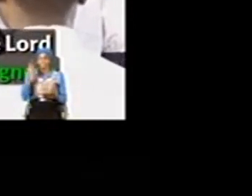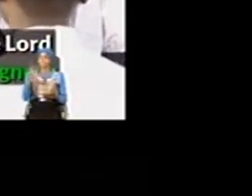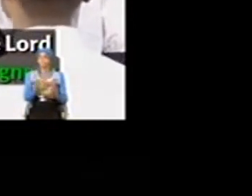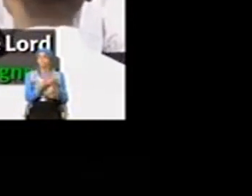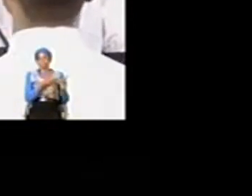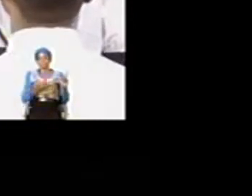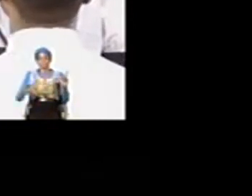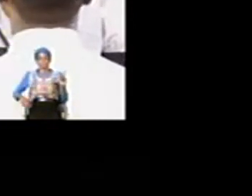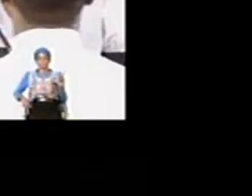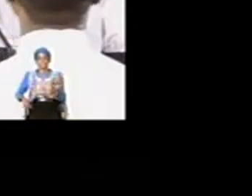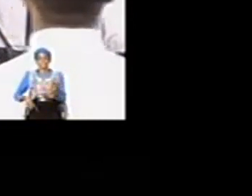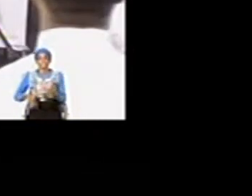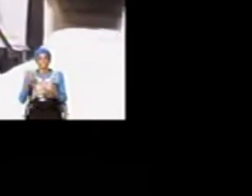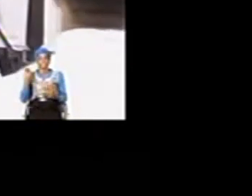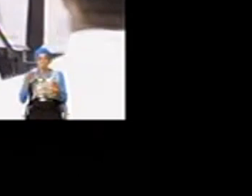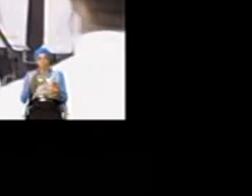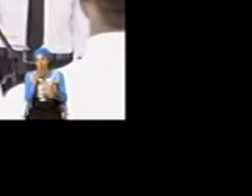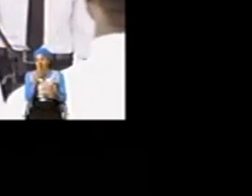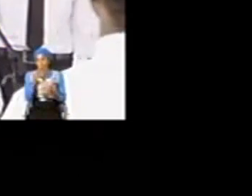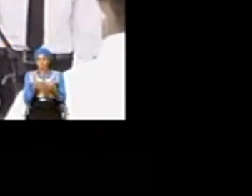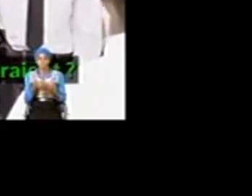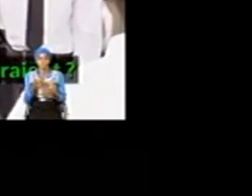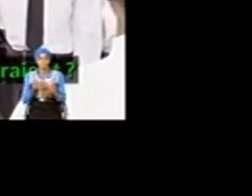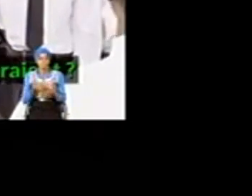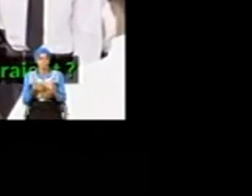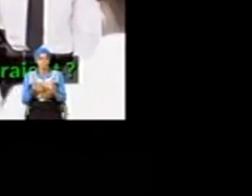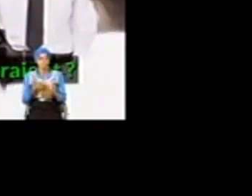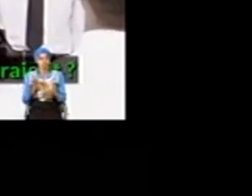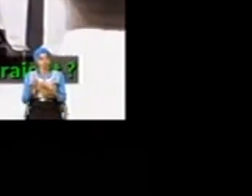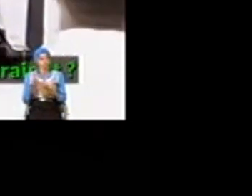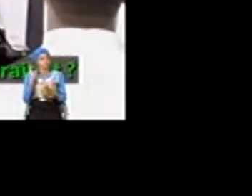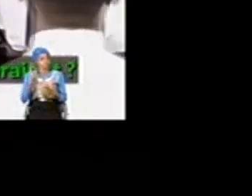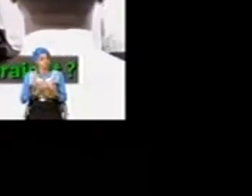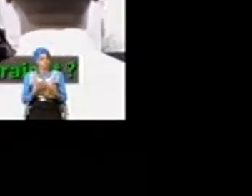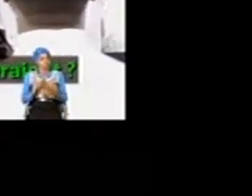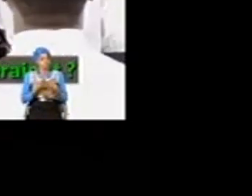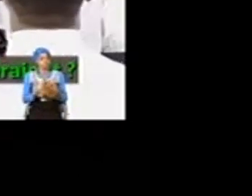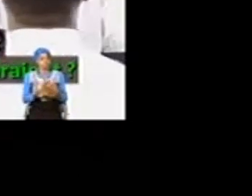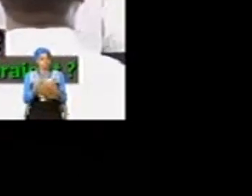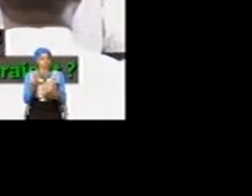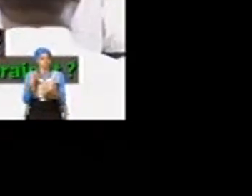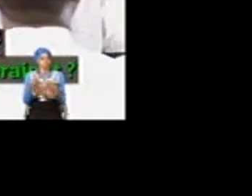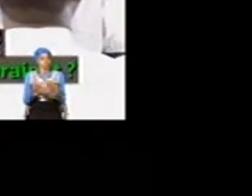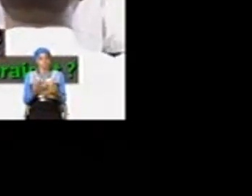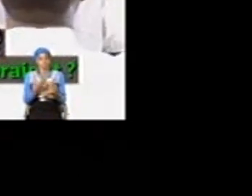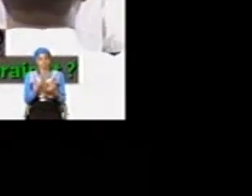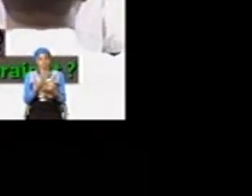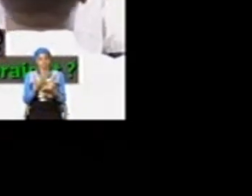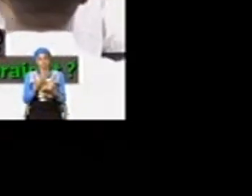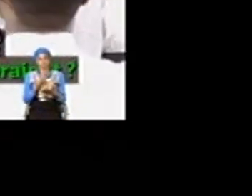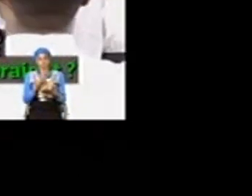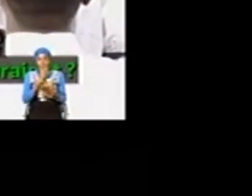the Lord. Could this be the moment of wood injustice many